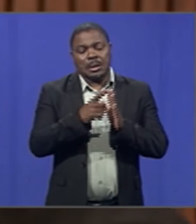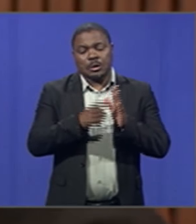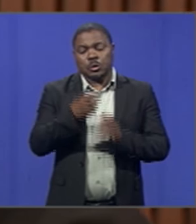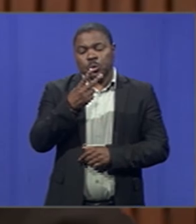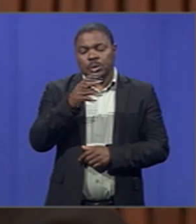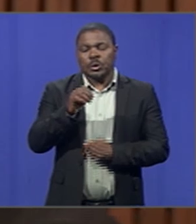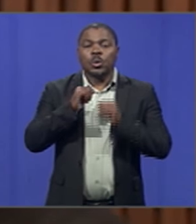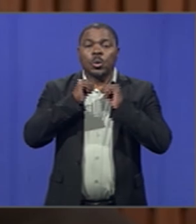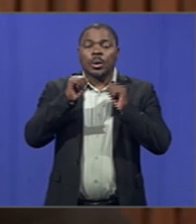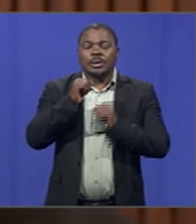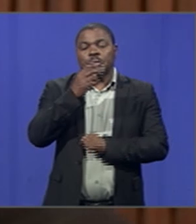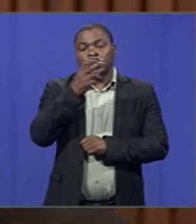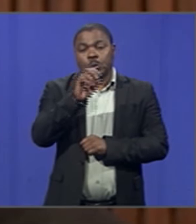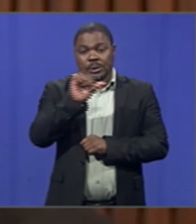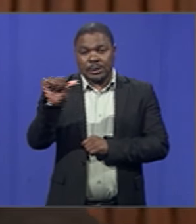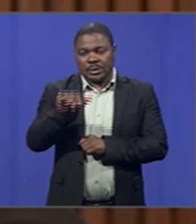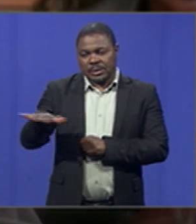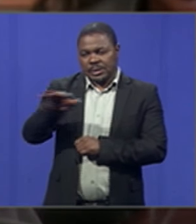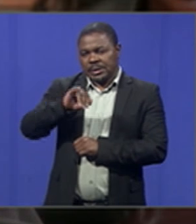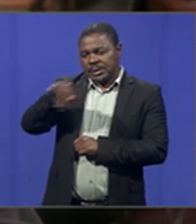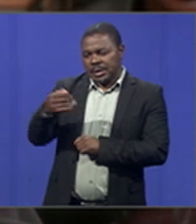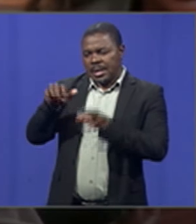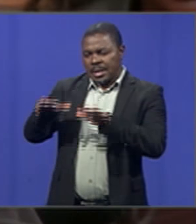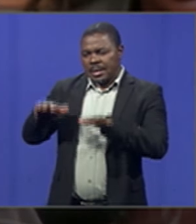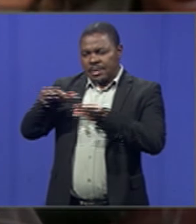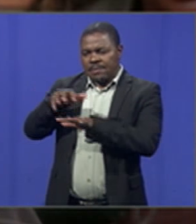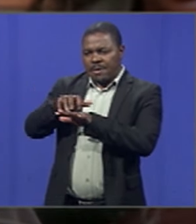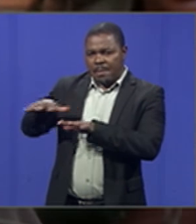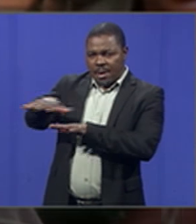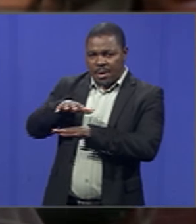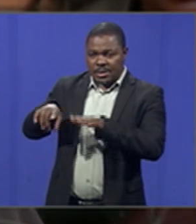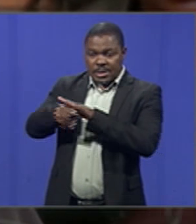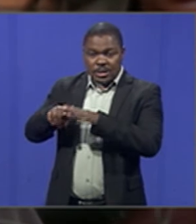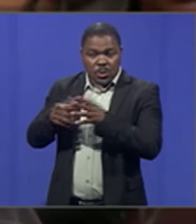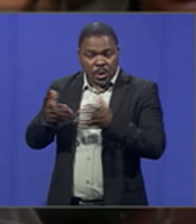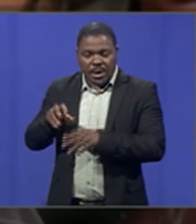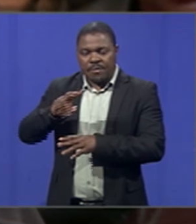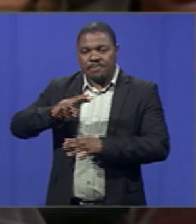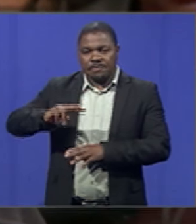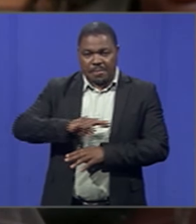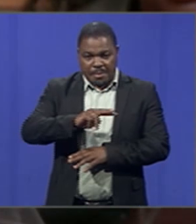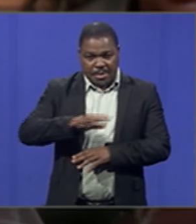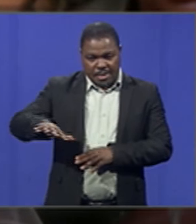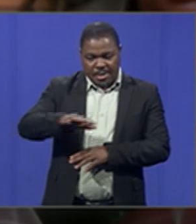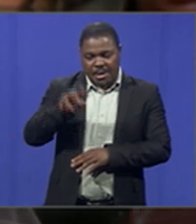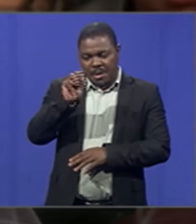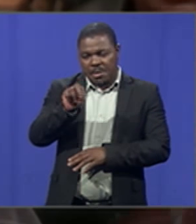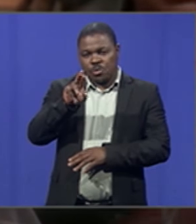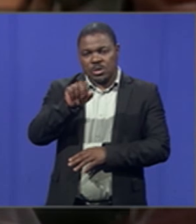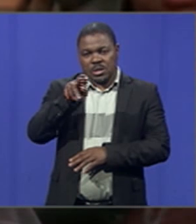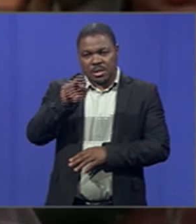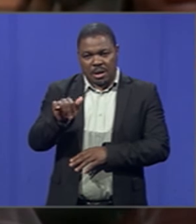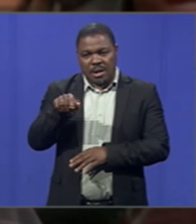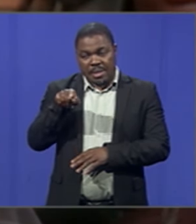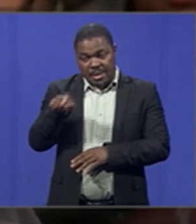August 2026 at near plot J19 Kamkusi in the district of Bembe, Musina, the accused did